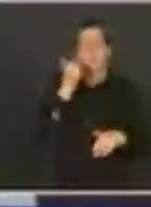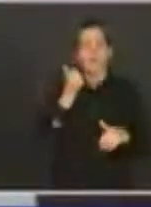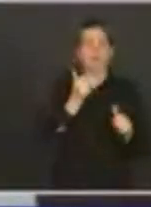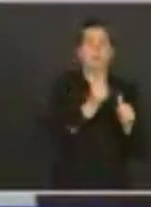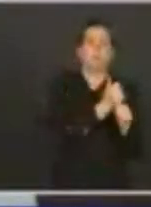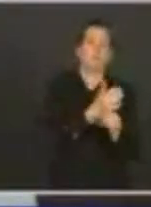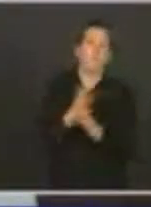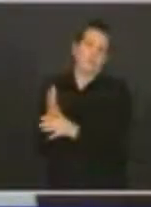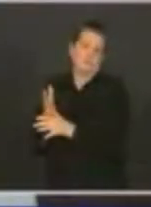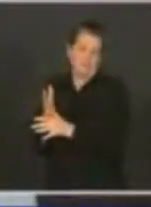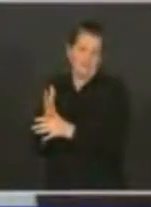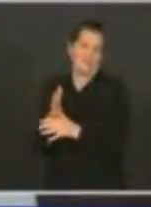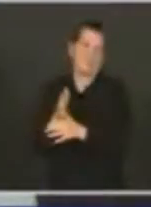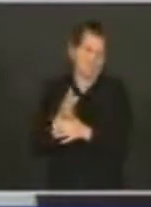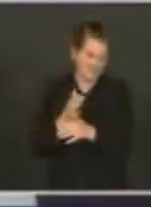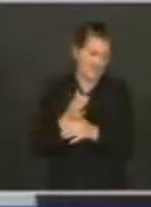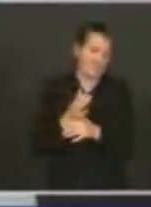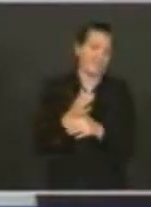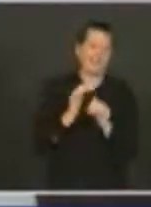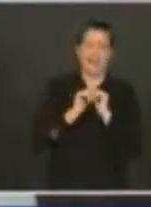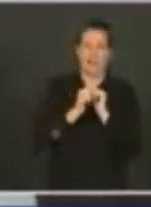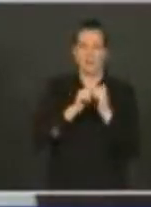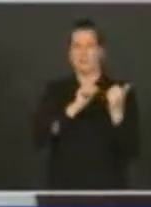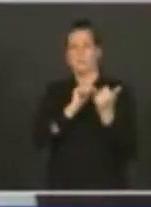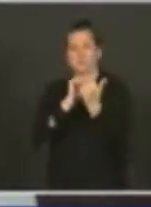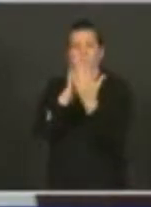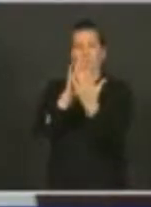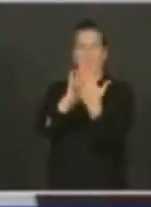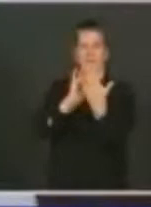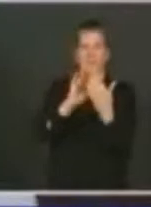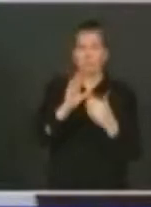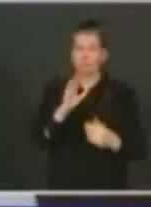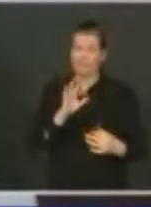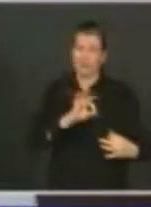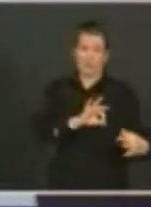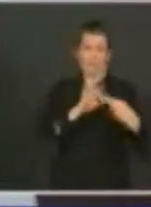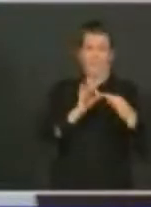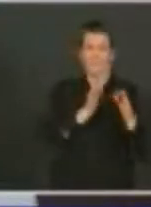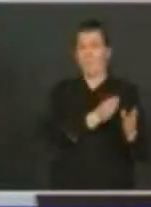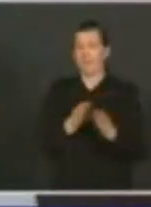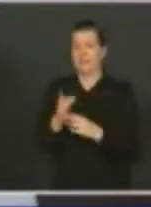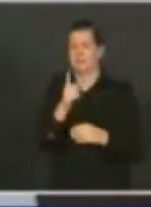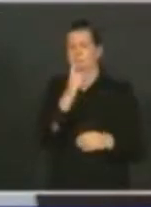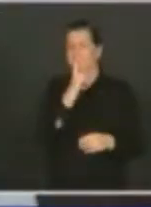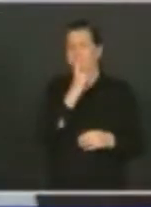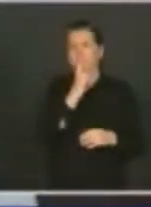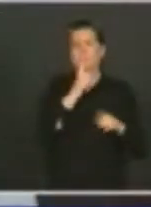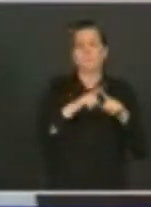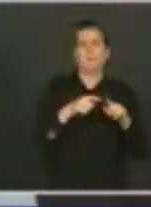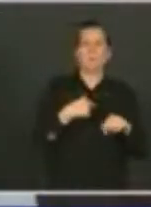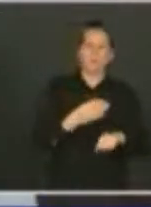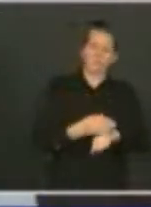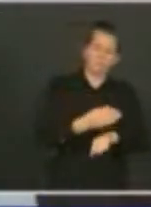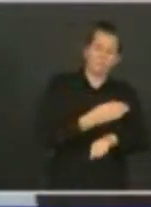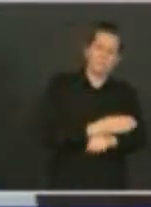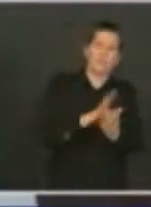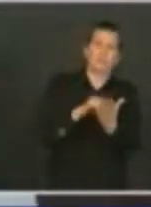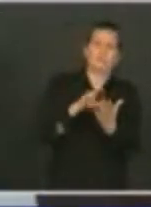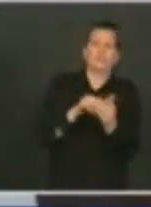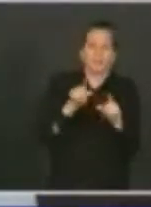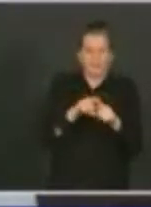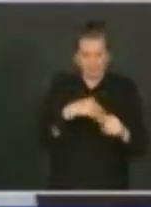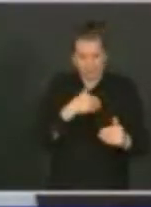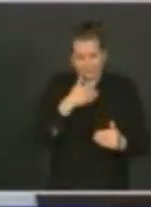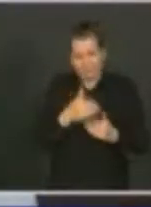We're continuing to work on ways to support cohorting patients in nursing homes and making sure